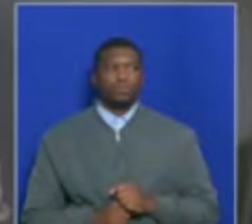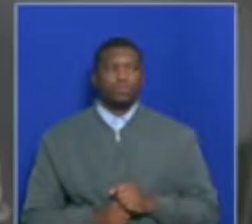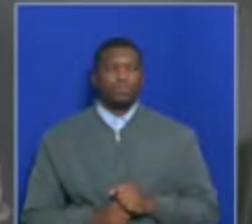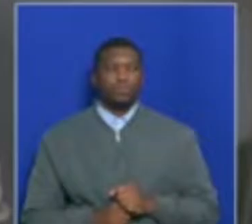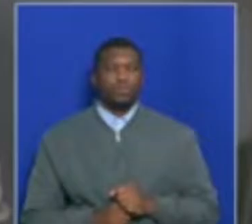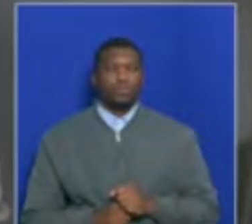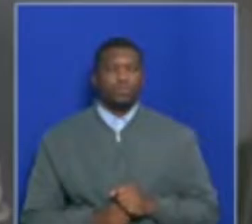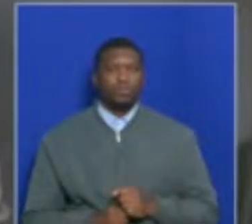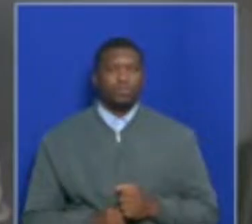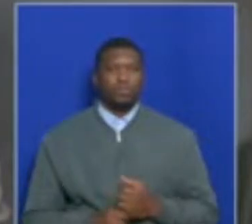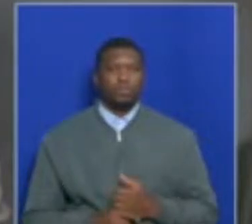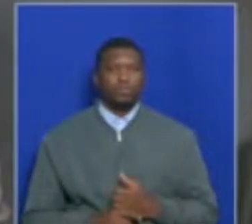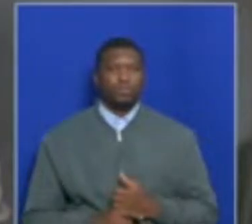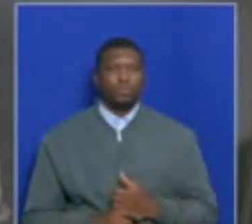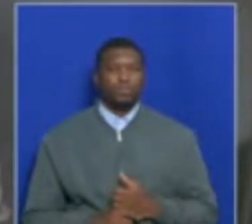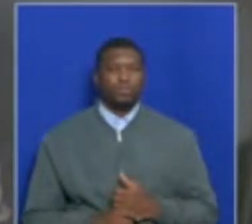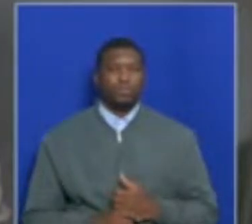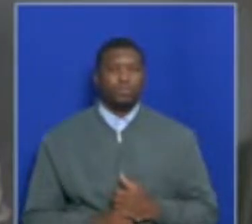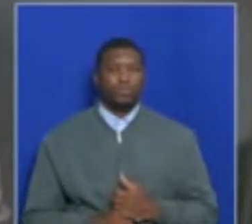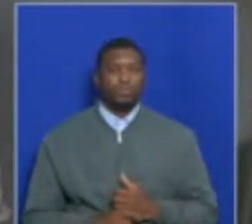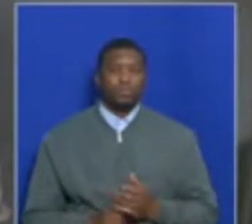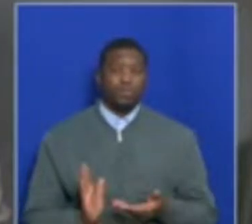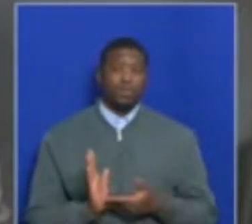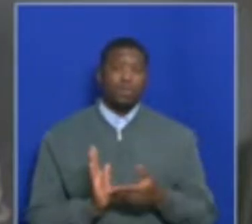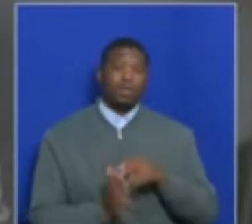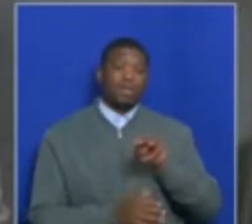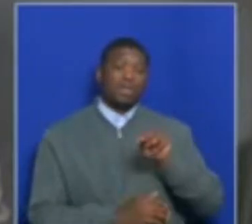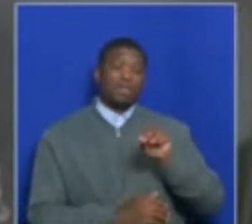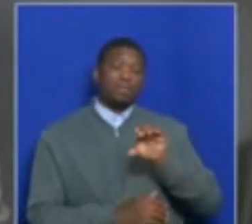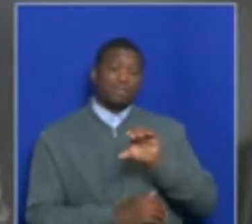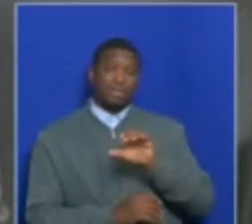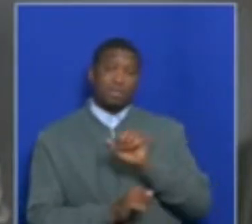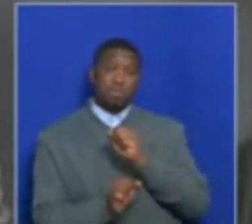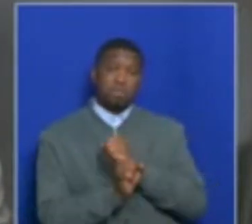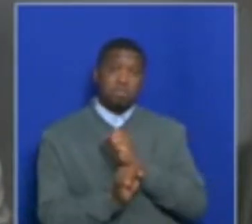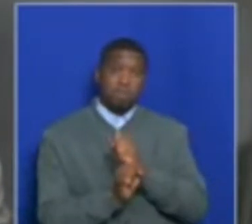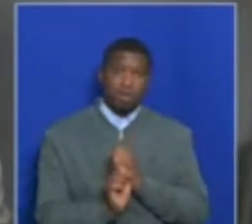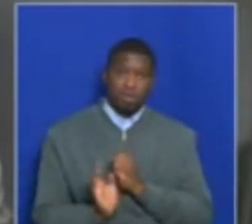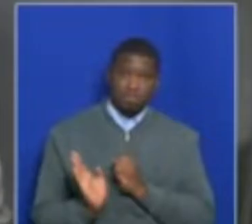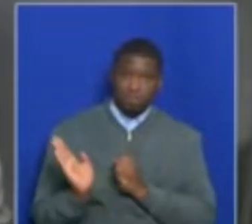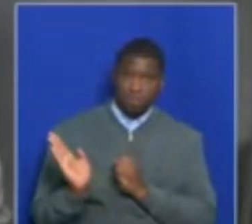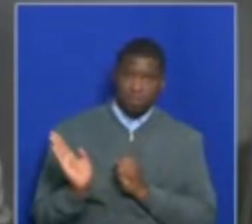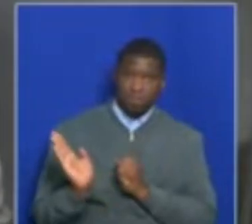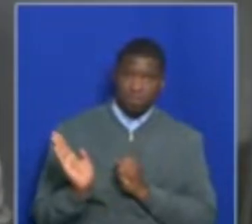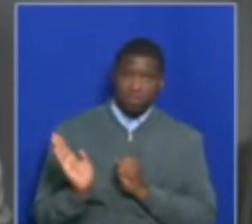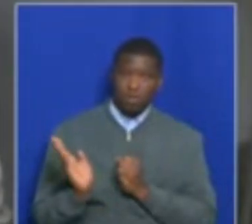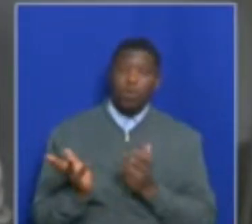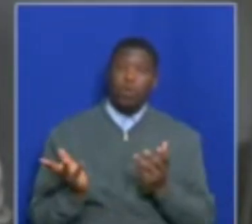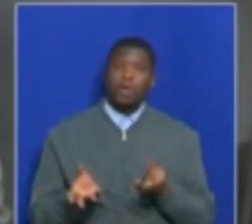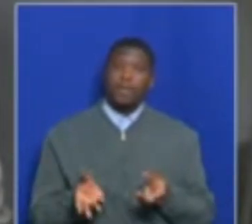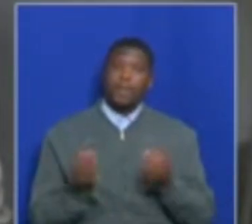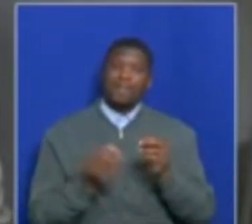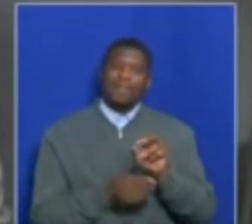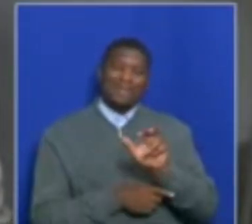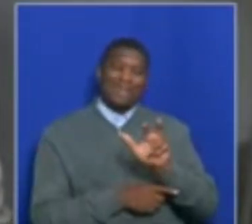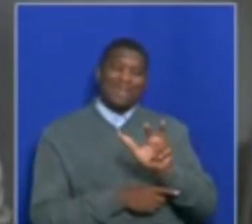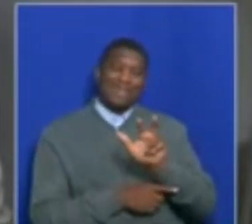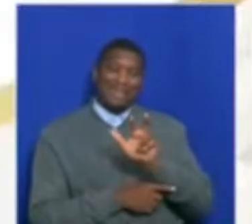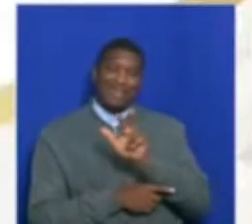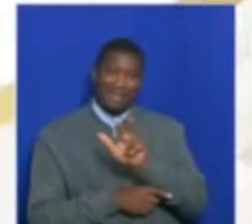The entry that was made, that's on the foot of 888. It's an entry made